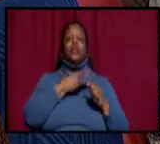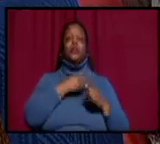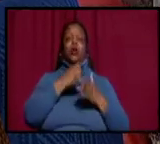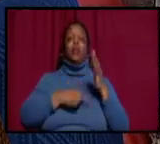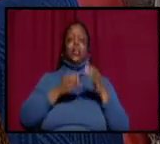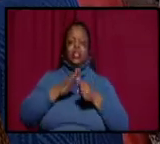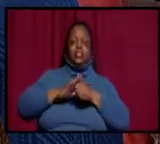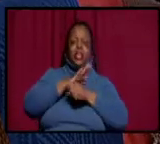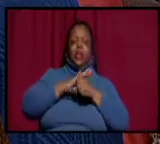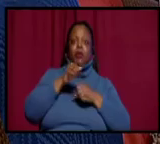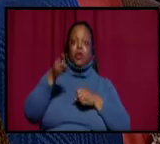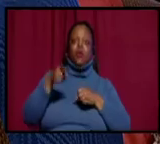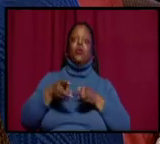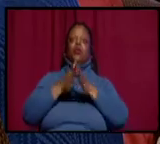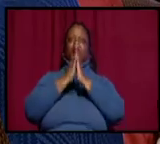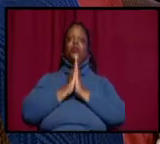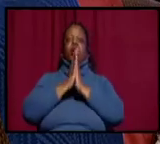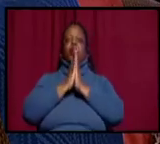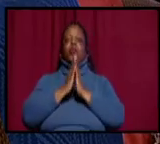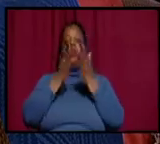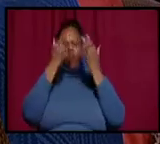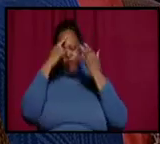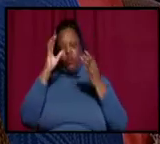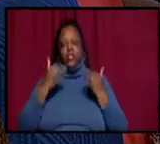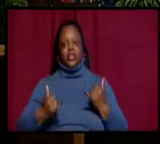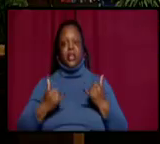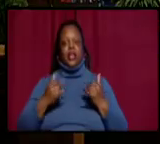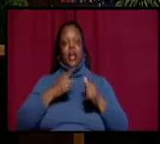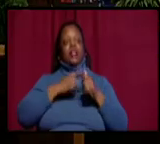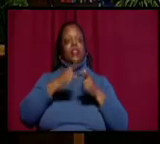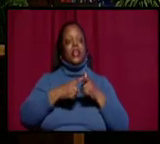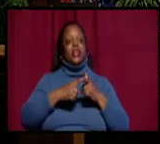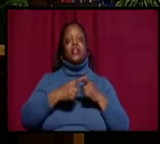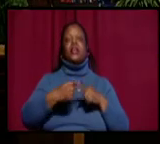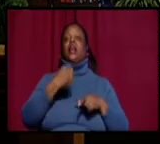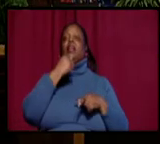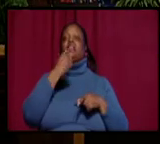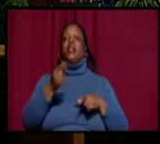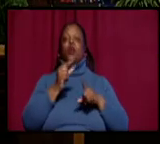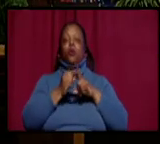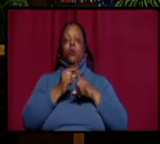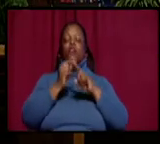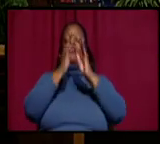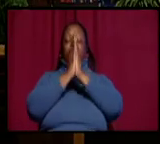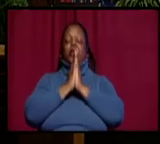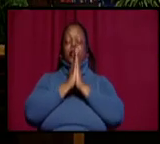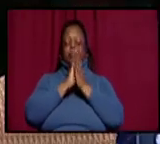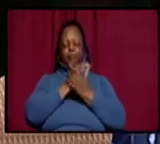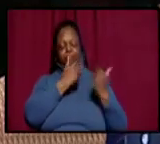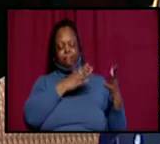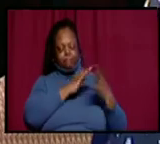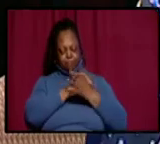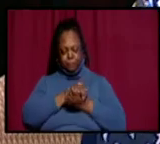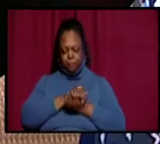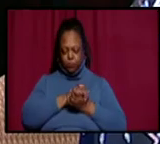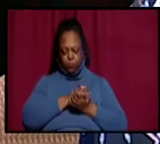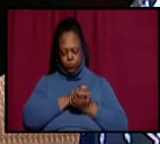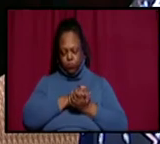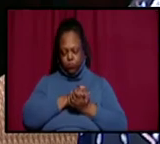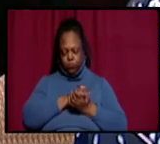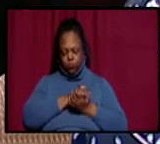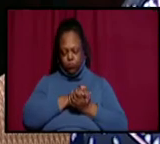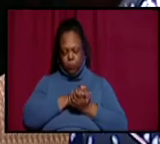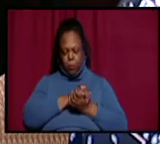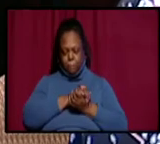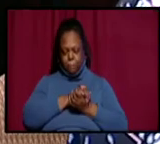is the area that you're going to be praying in today, and then share a word of prayer in that area? Well, Pastor, I'd like to share